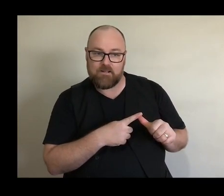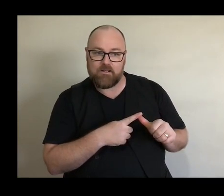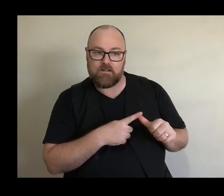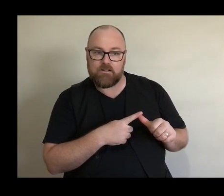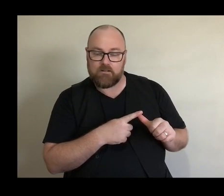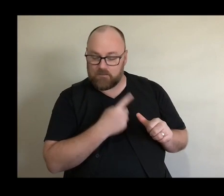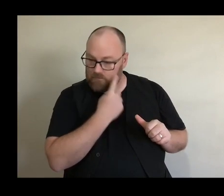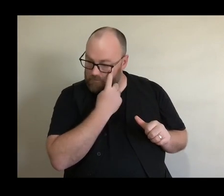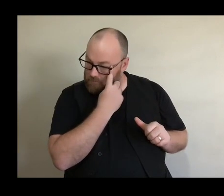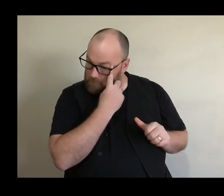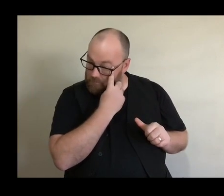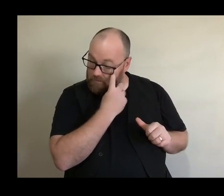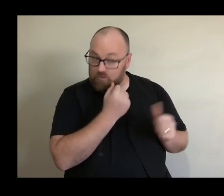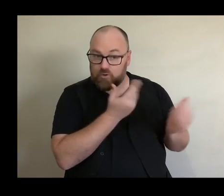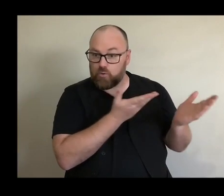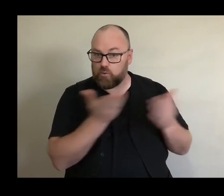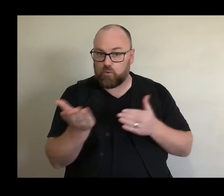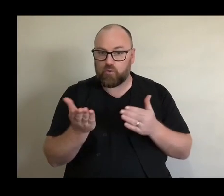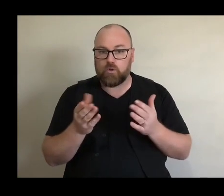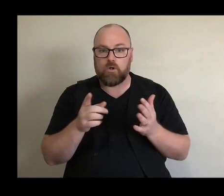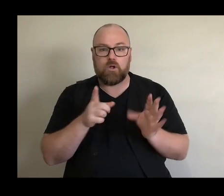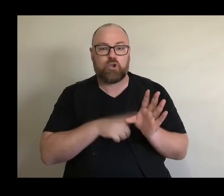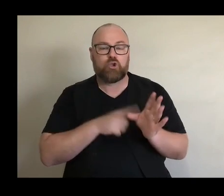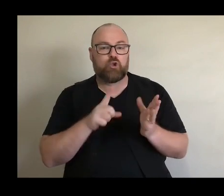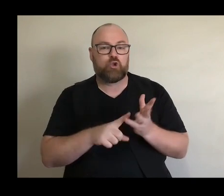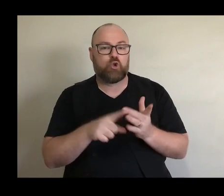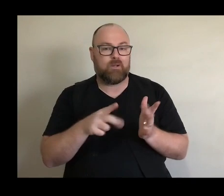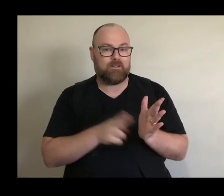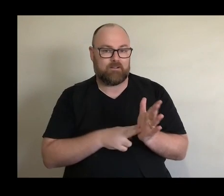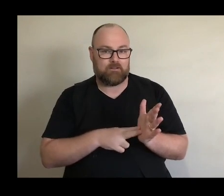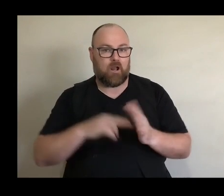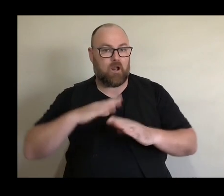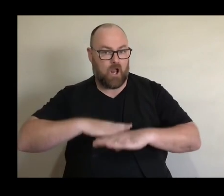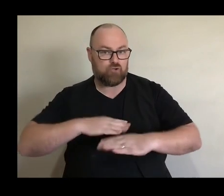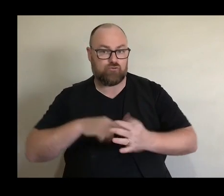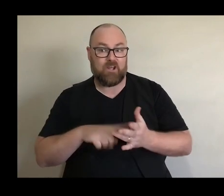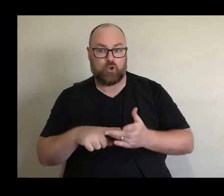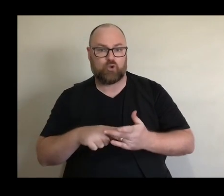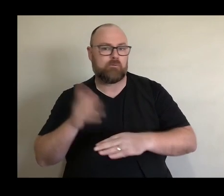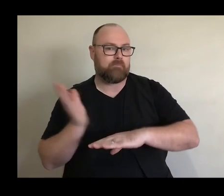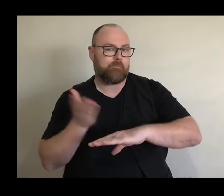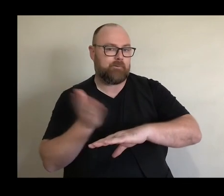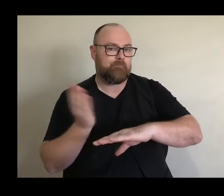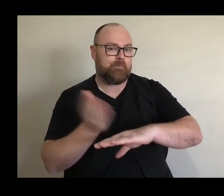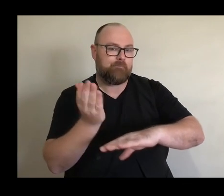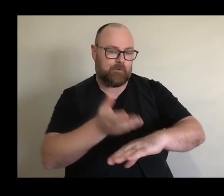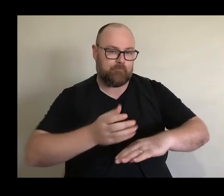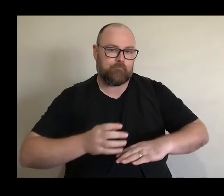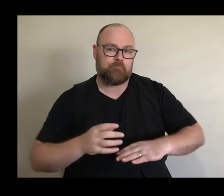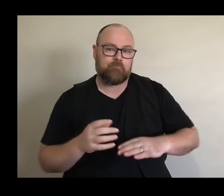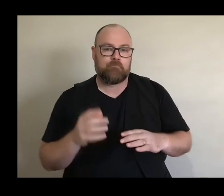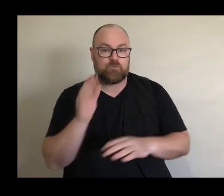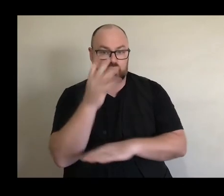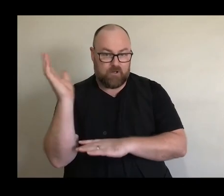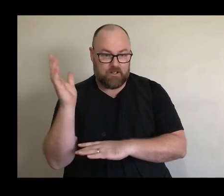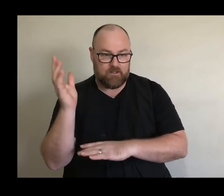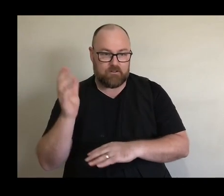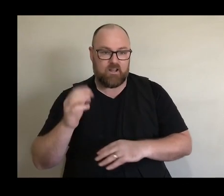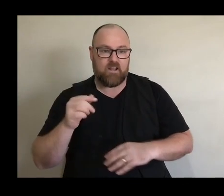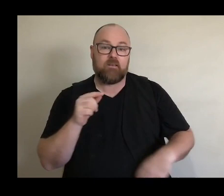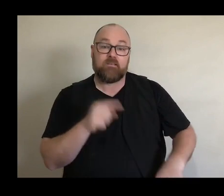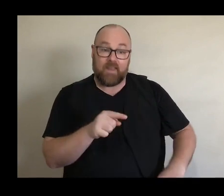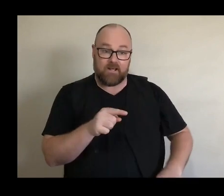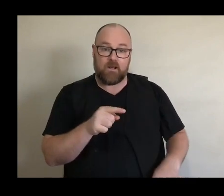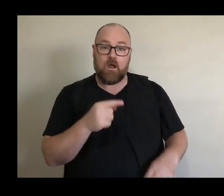within Yuin country, to clear trees, right? And then the sculptures are this material outcome,